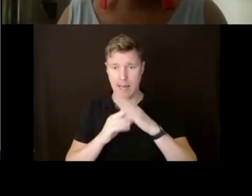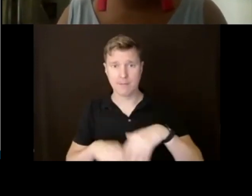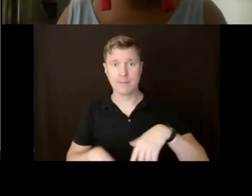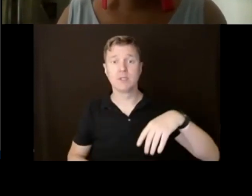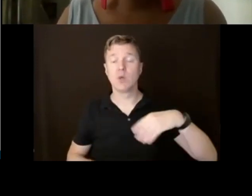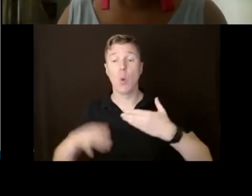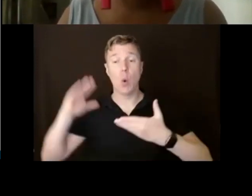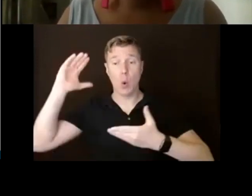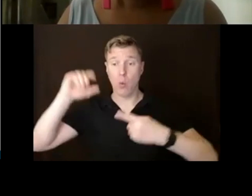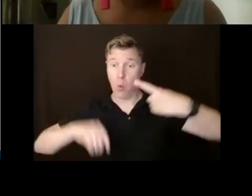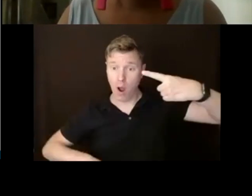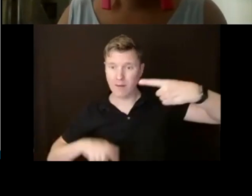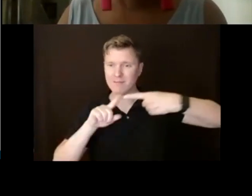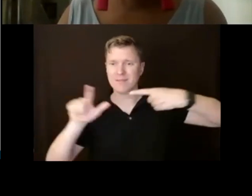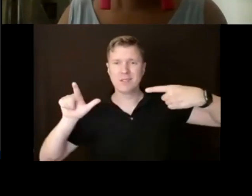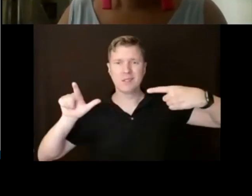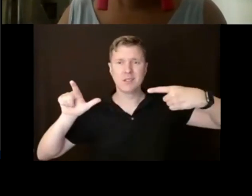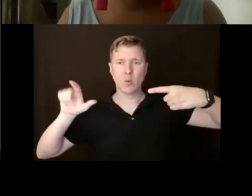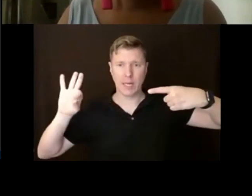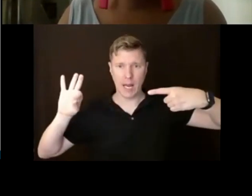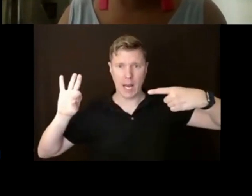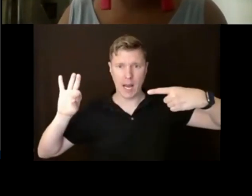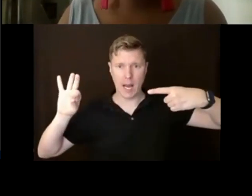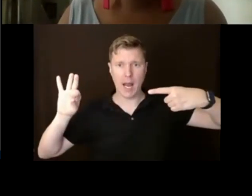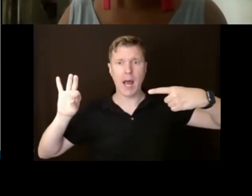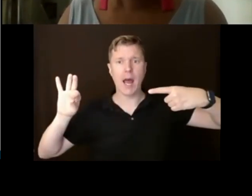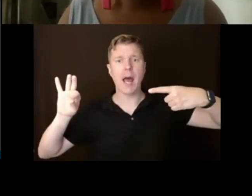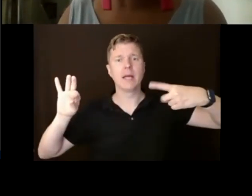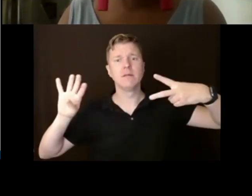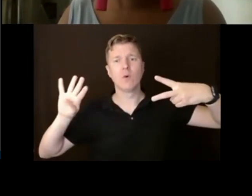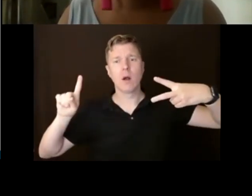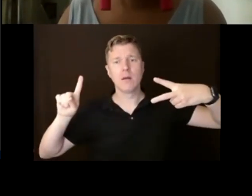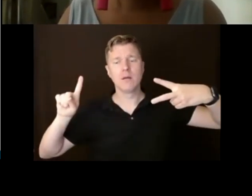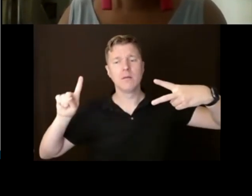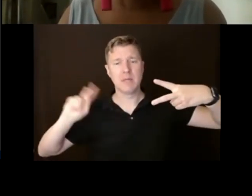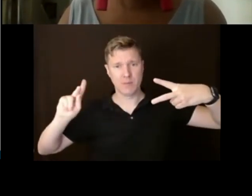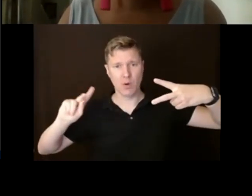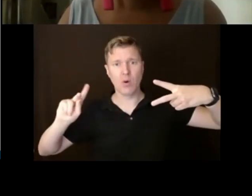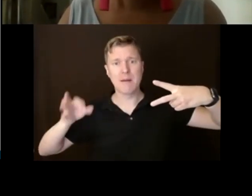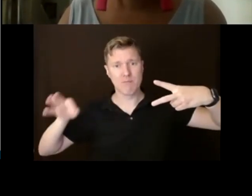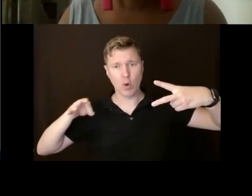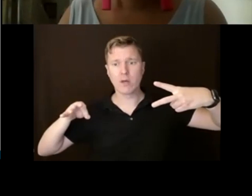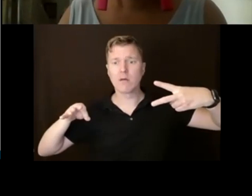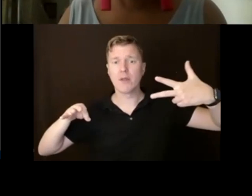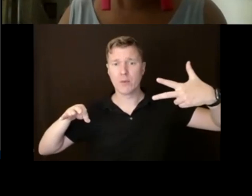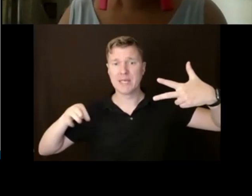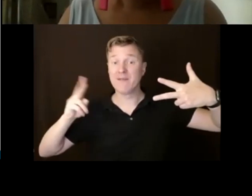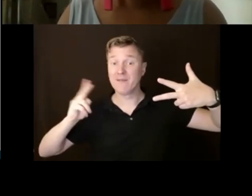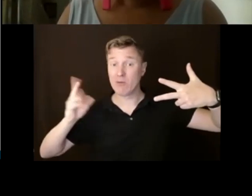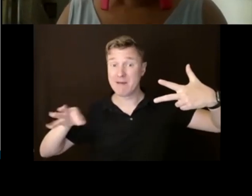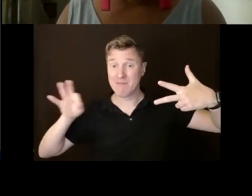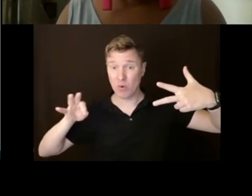was 29. 41 people went with important, very important 22, pressing priority